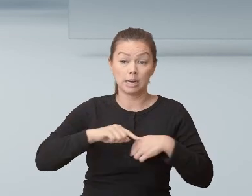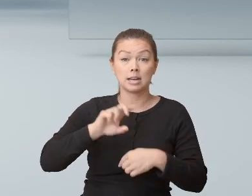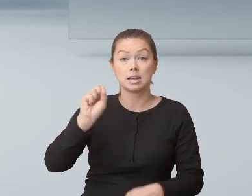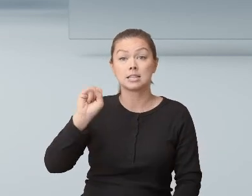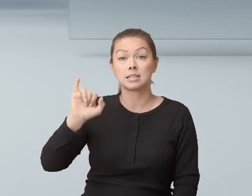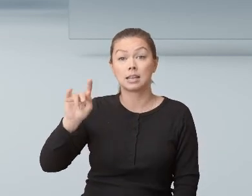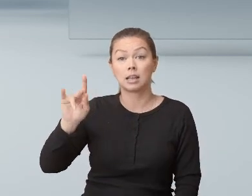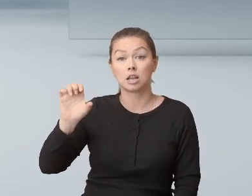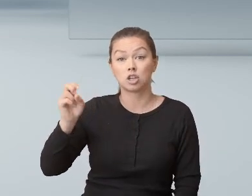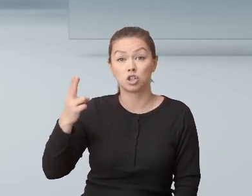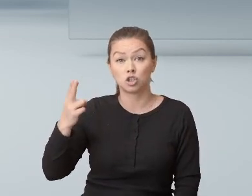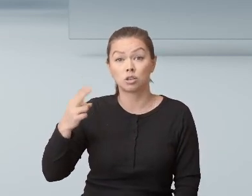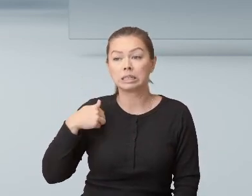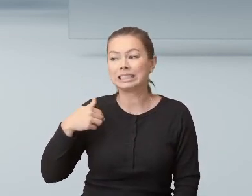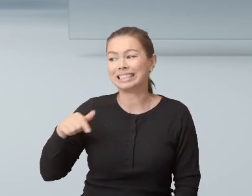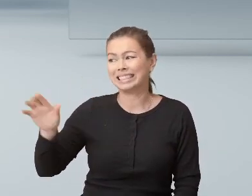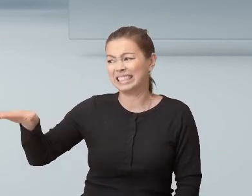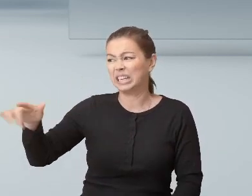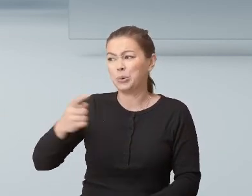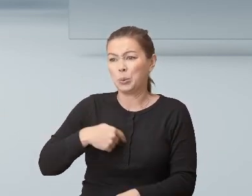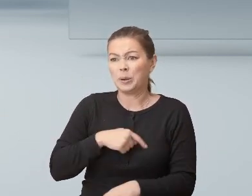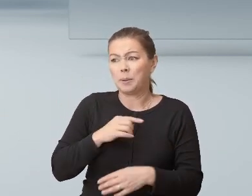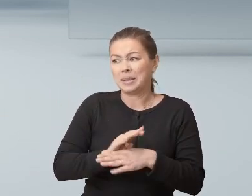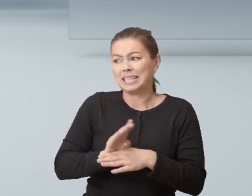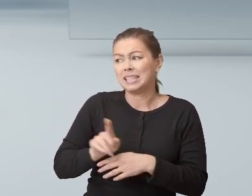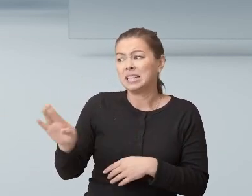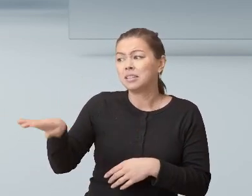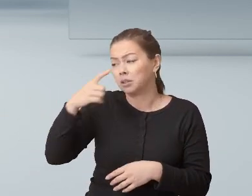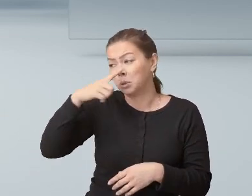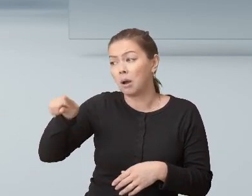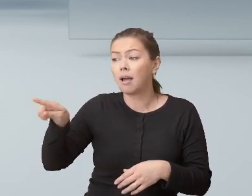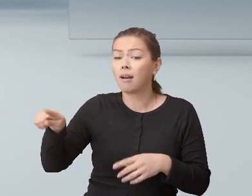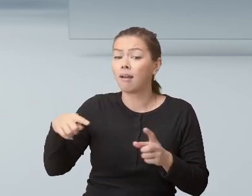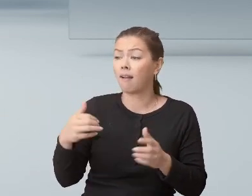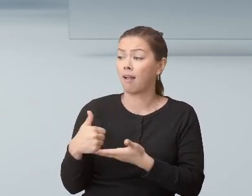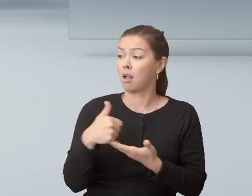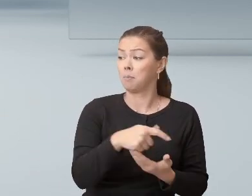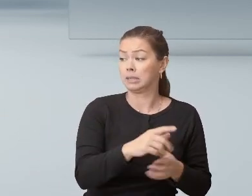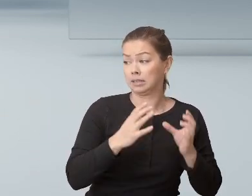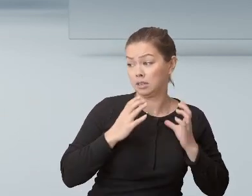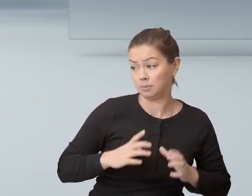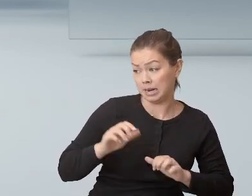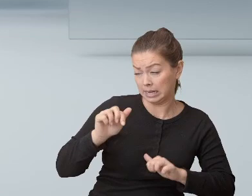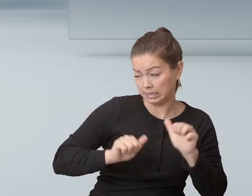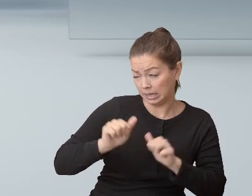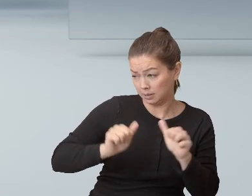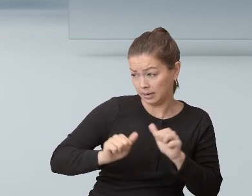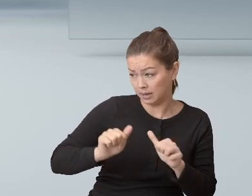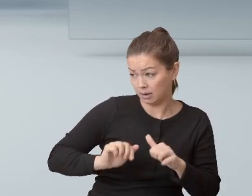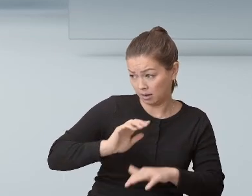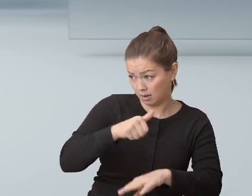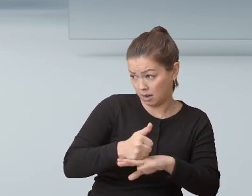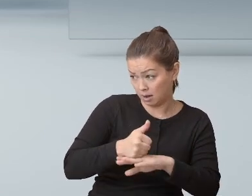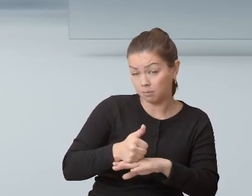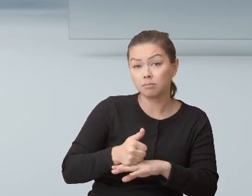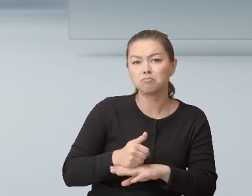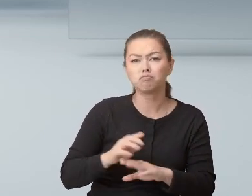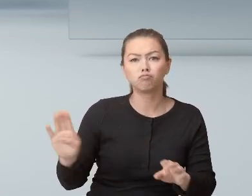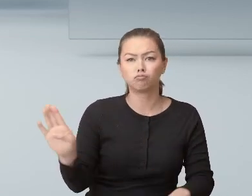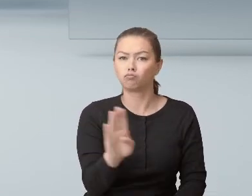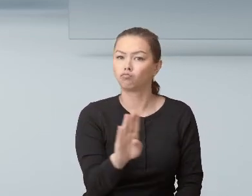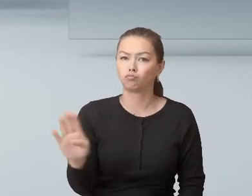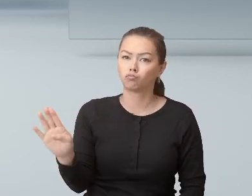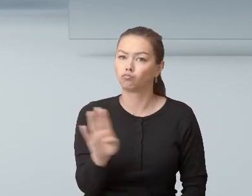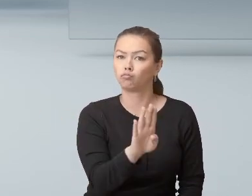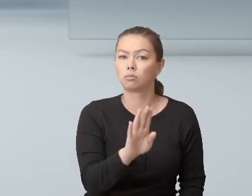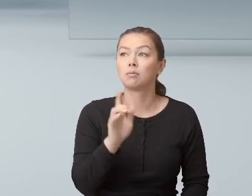really busy. Can you help our customer out in this assessment and next steps and get it all teed up? And then it comes back to our team to implement. There's a lot